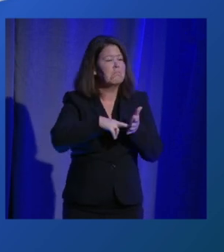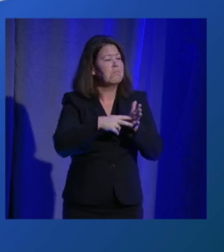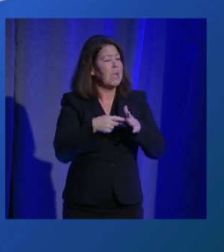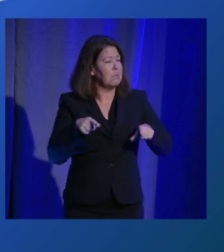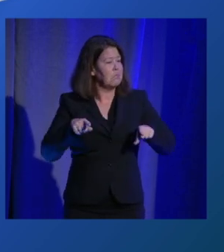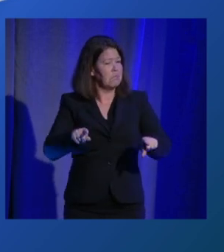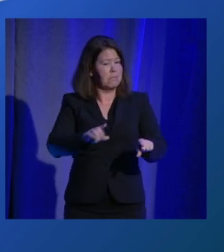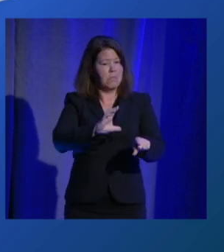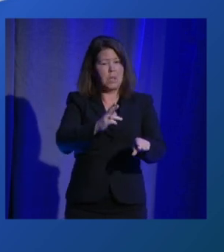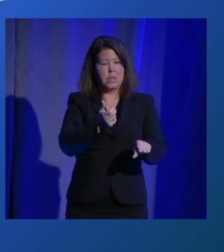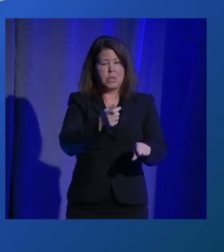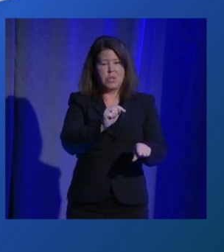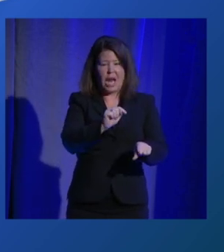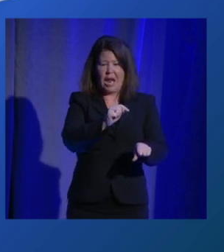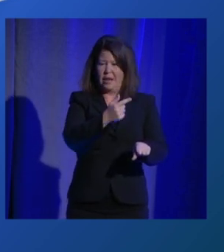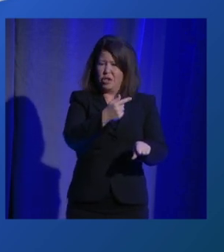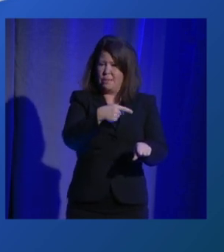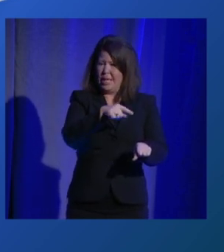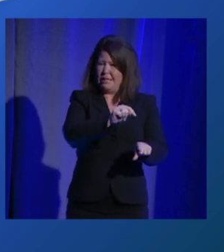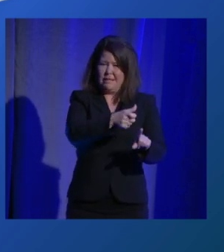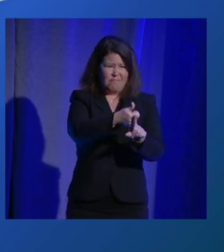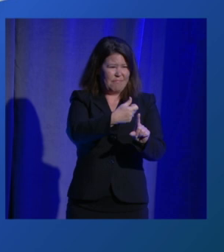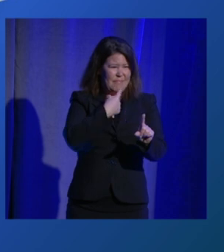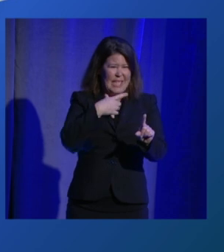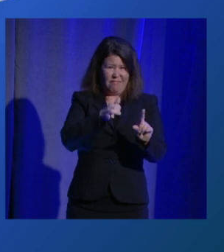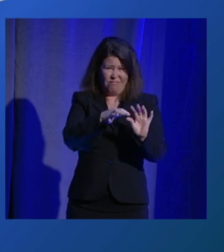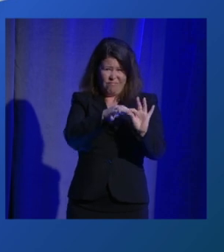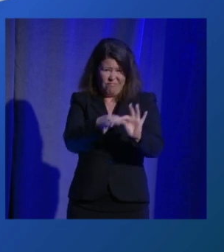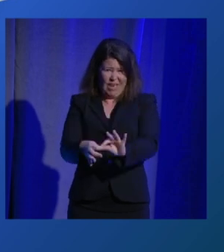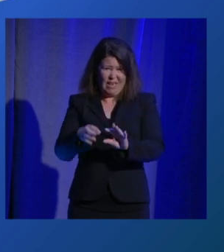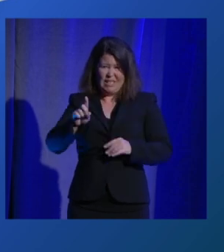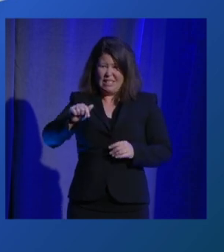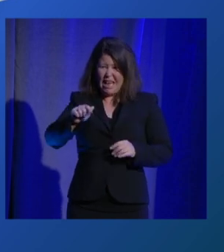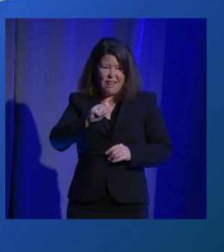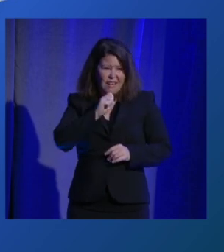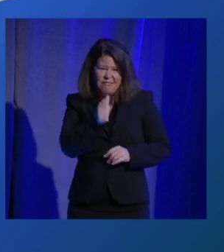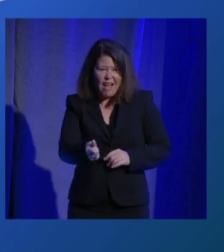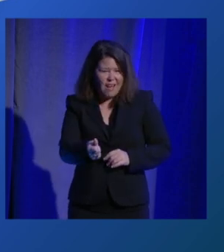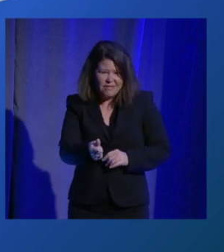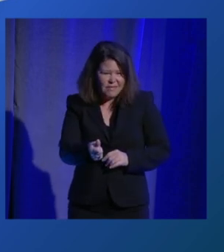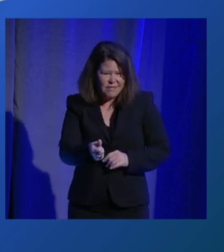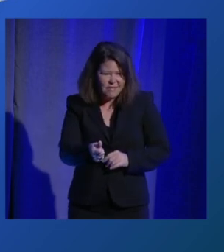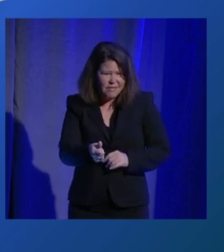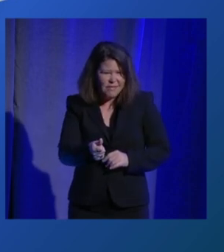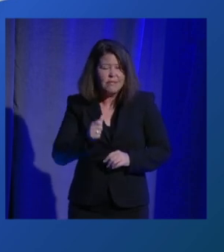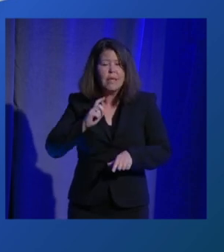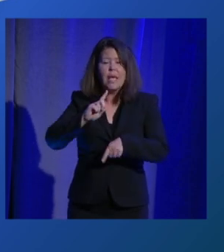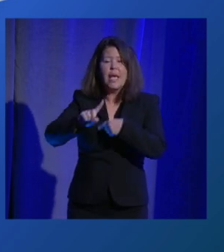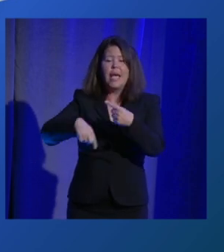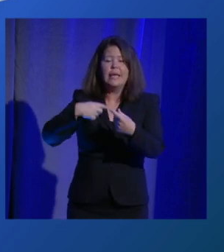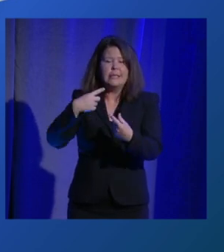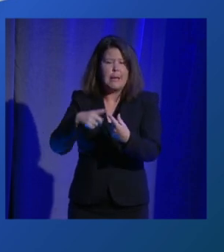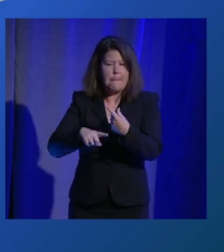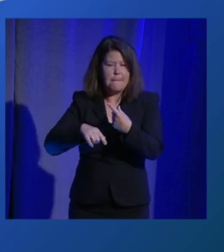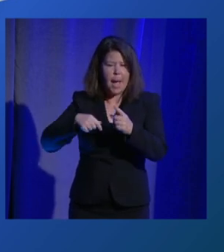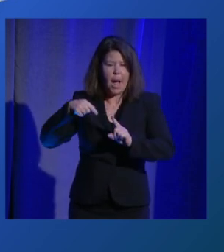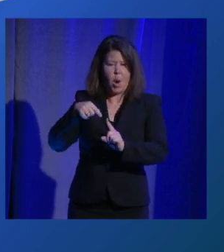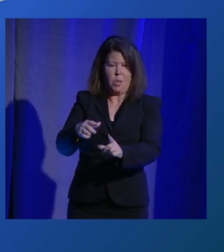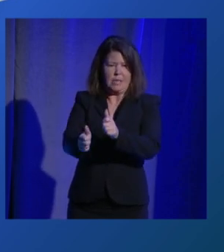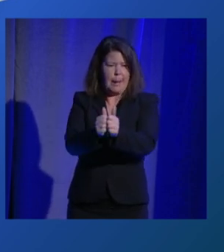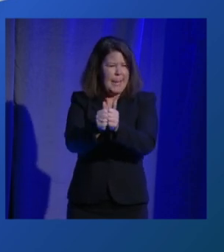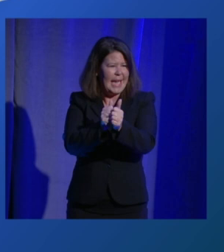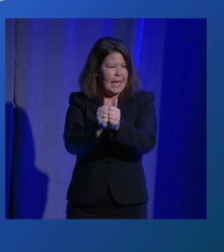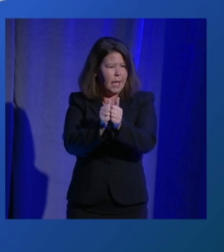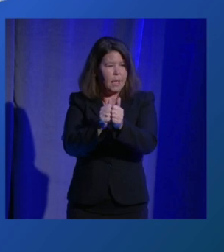changed it around they said it wasn't about data it was about compute and whoever has the most